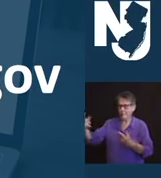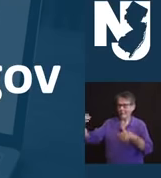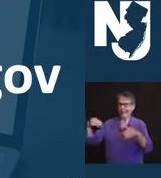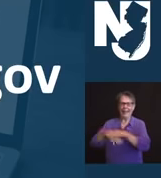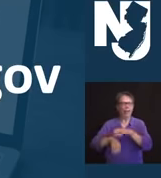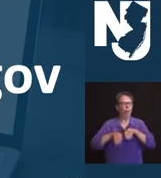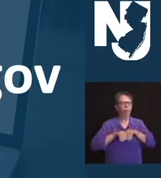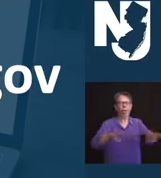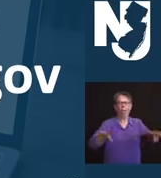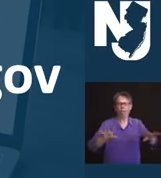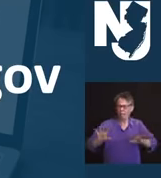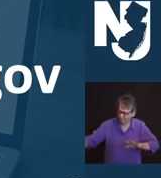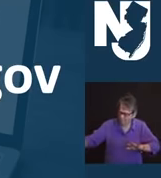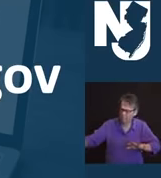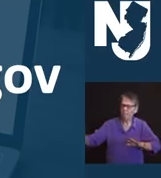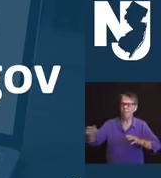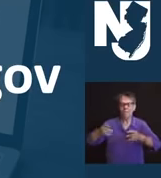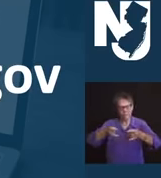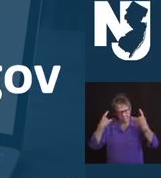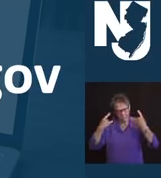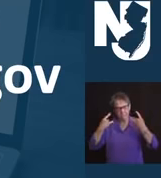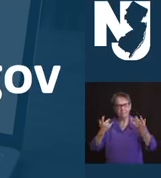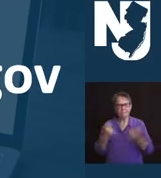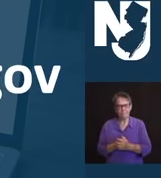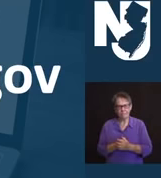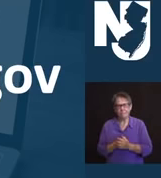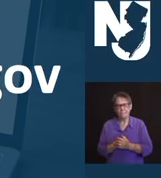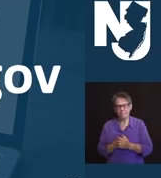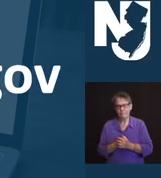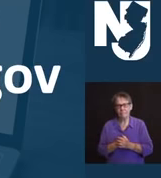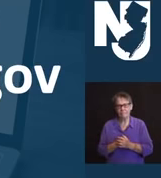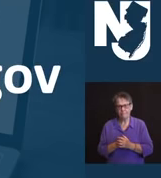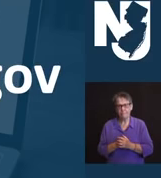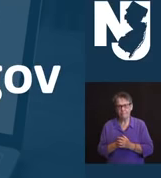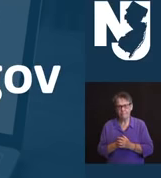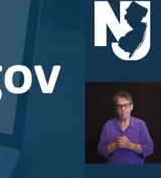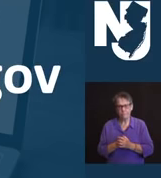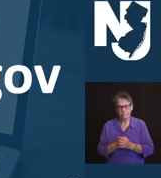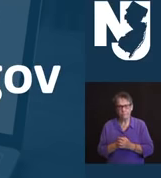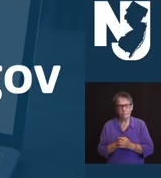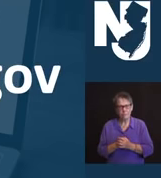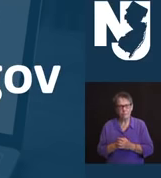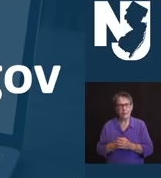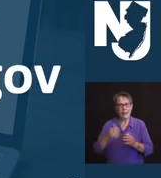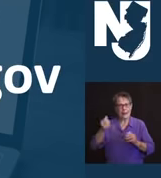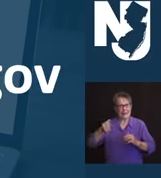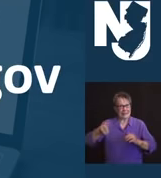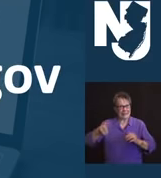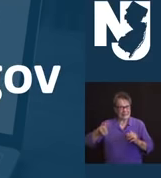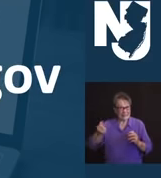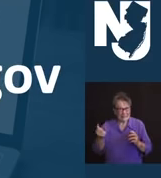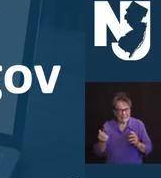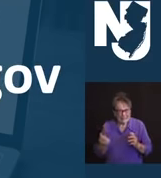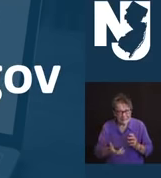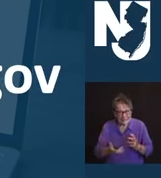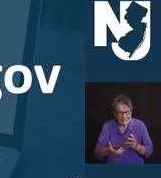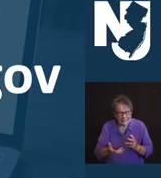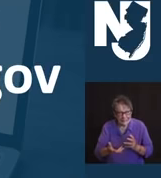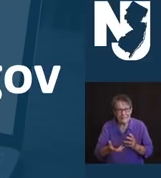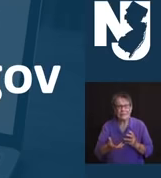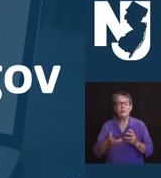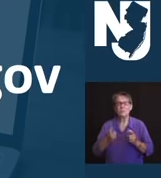have also offered to partner with state and local health officials to provide as much data as possible for contact tracing. And